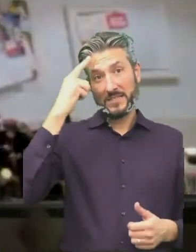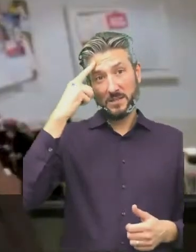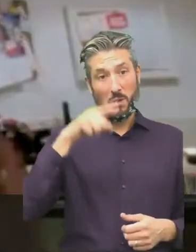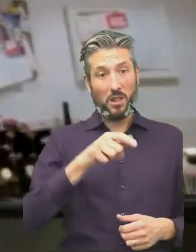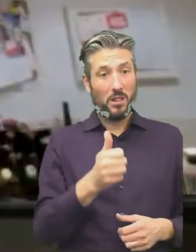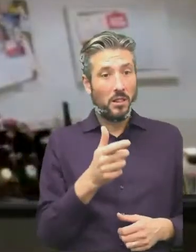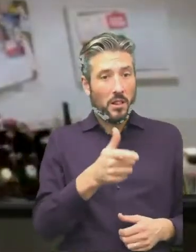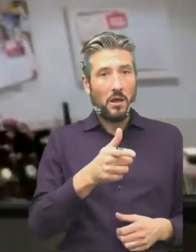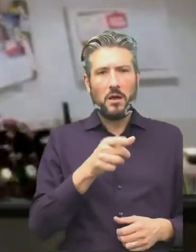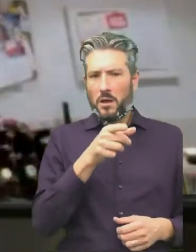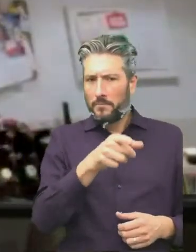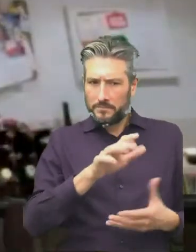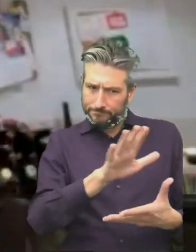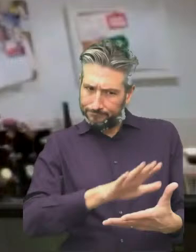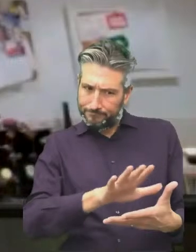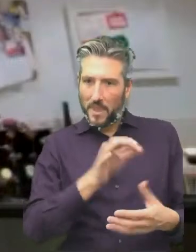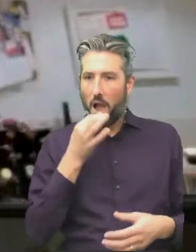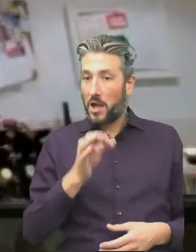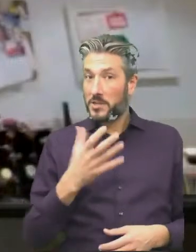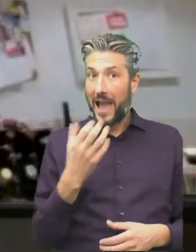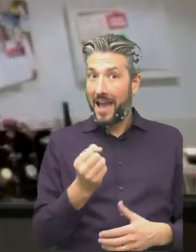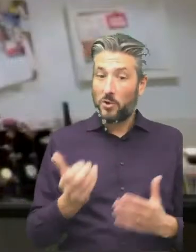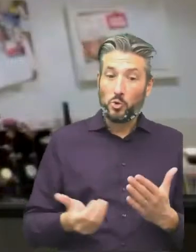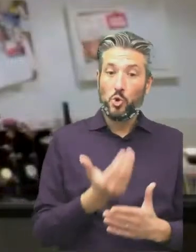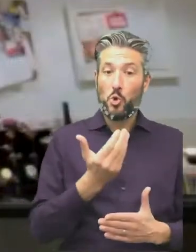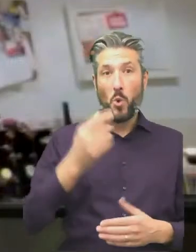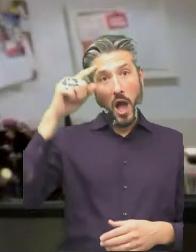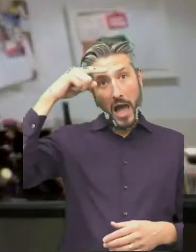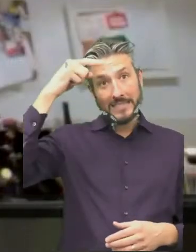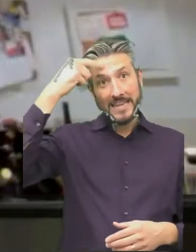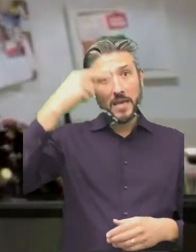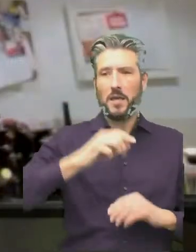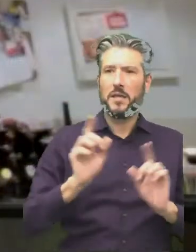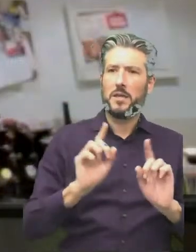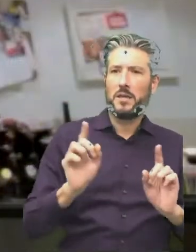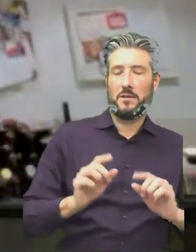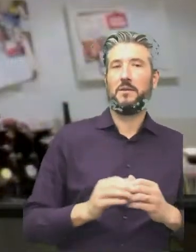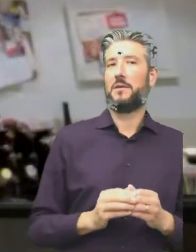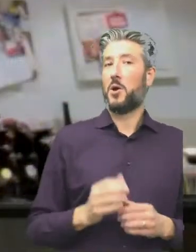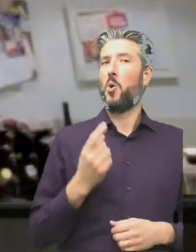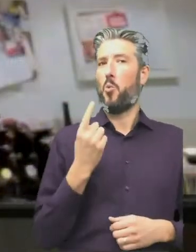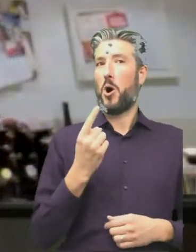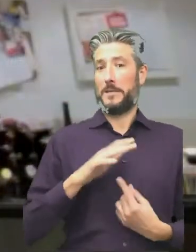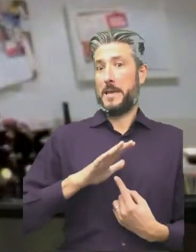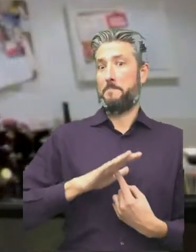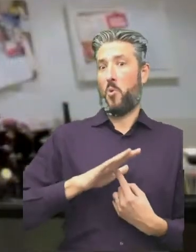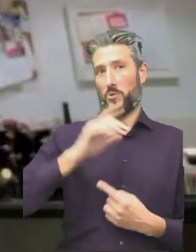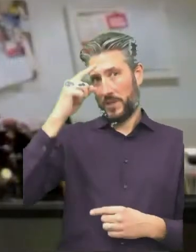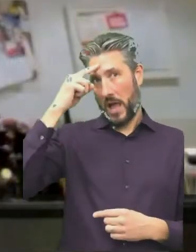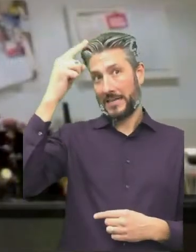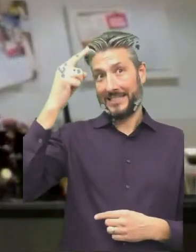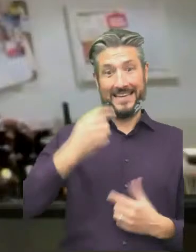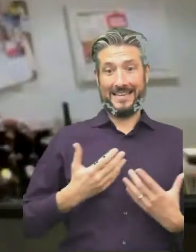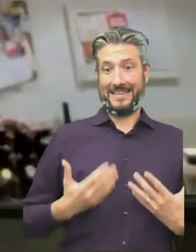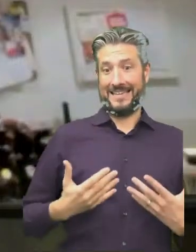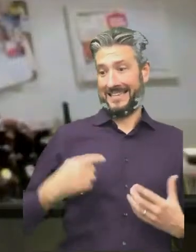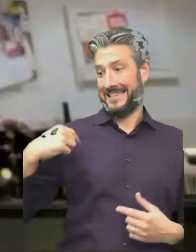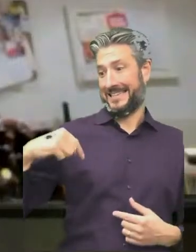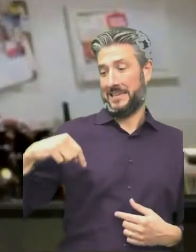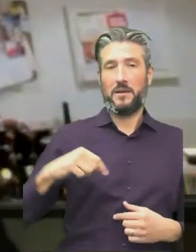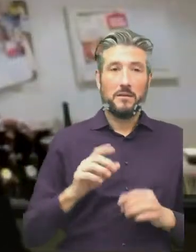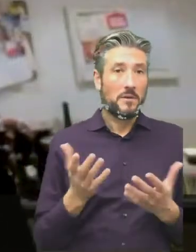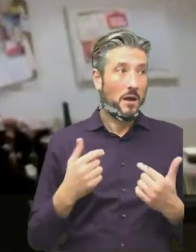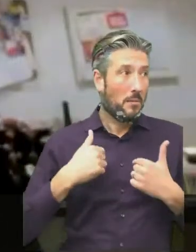think the big new idea, the one that's come through during this mayoral term, thanks to pushing from people like me, from